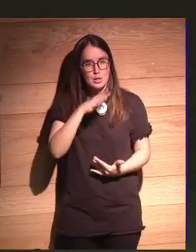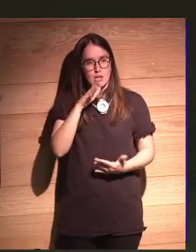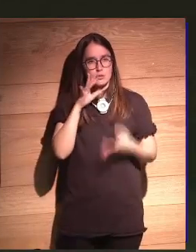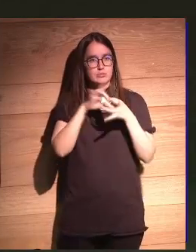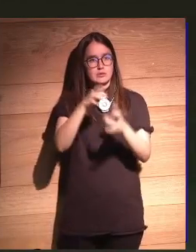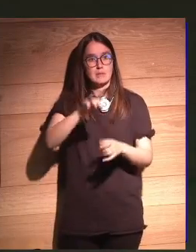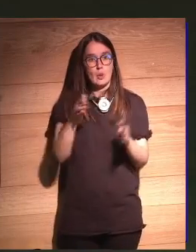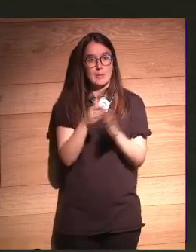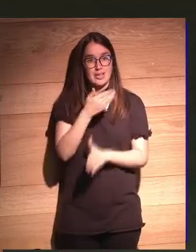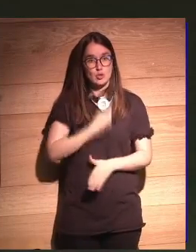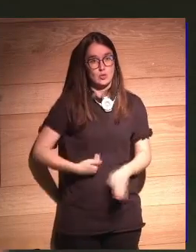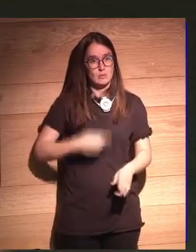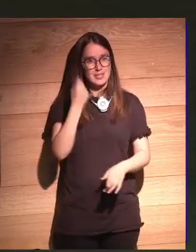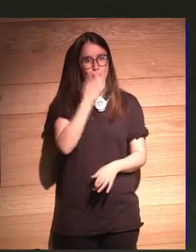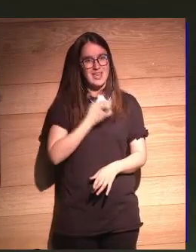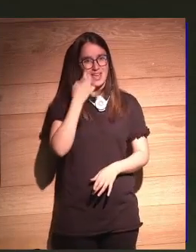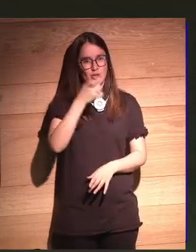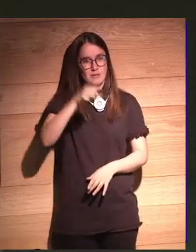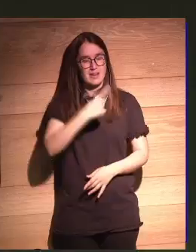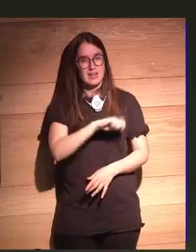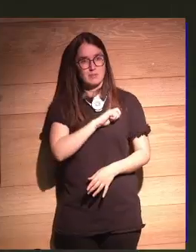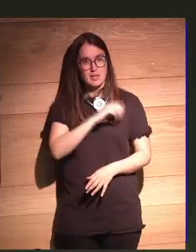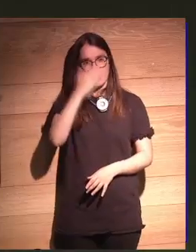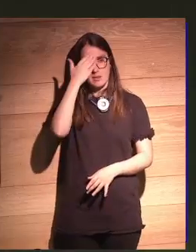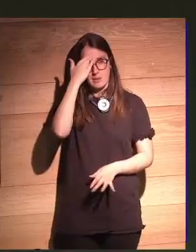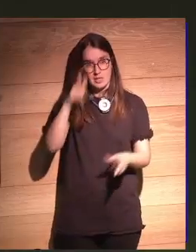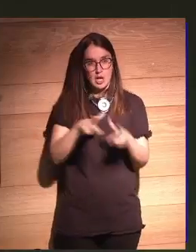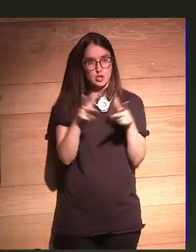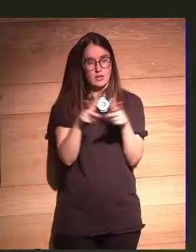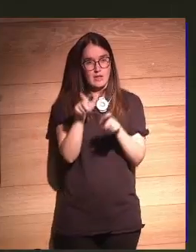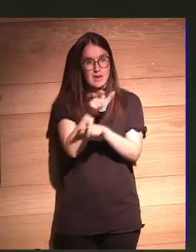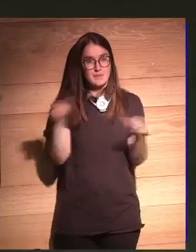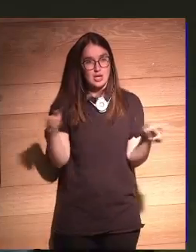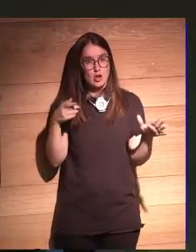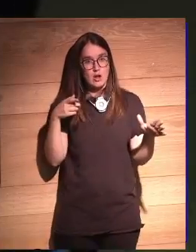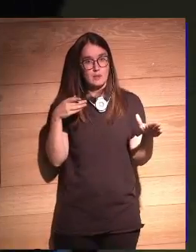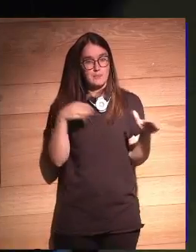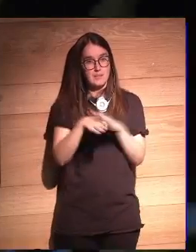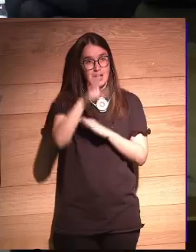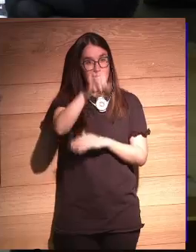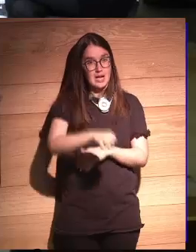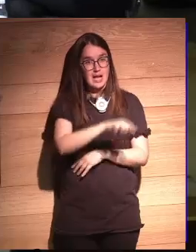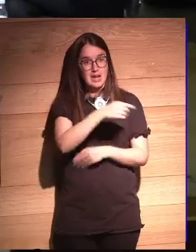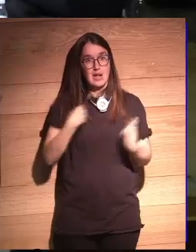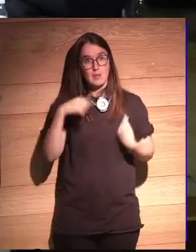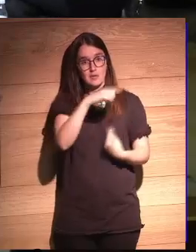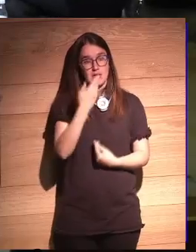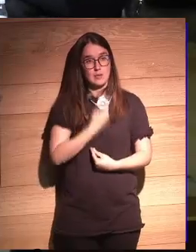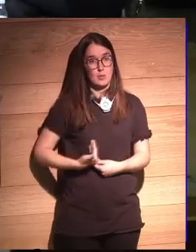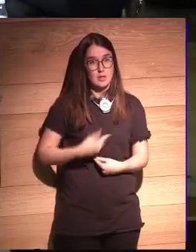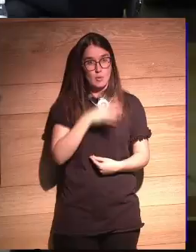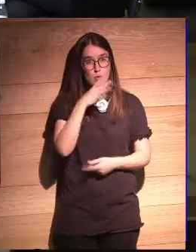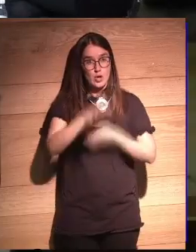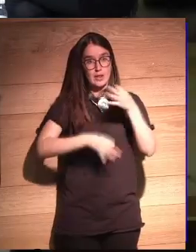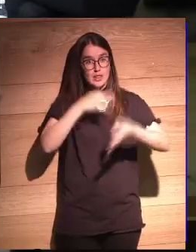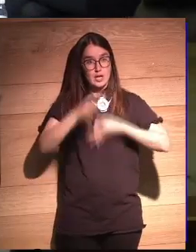in Spain? And I link that with the small owners, which is another myth, I believe, in Spain. Society and population access to